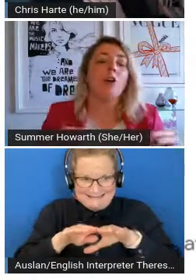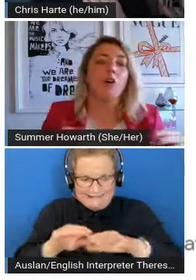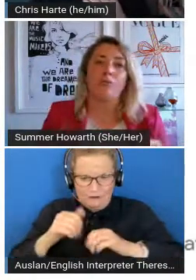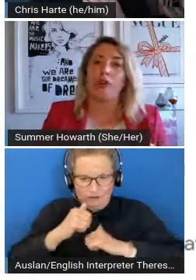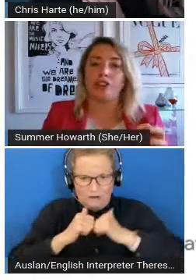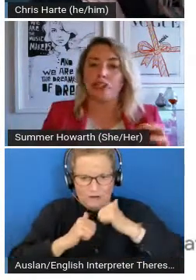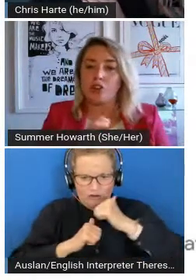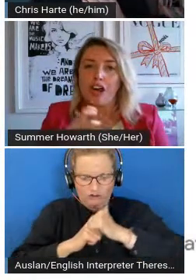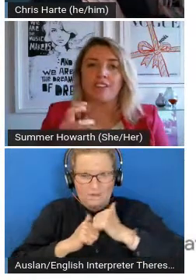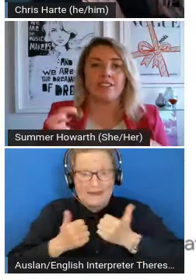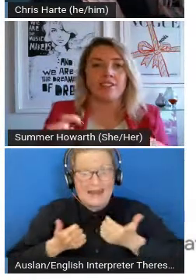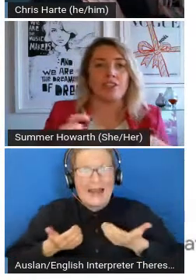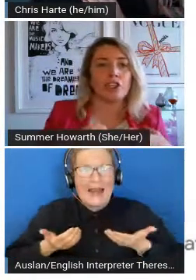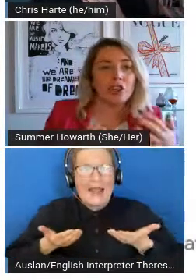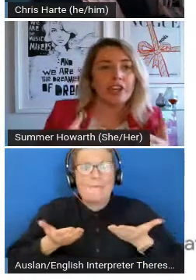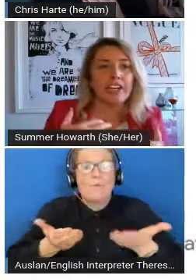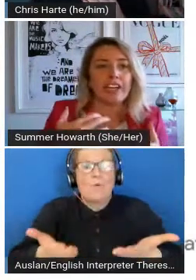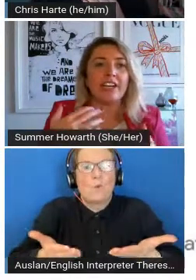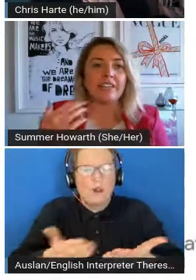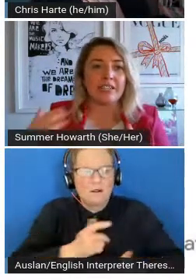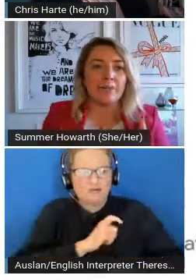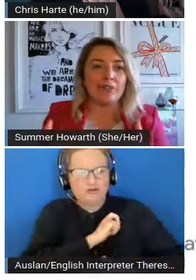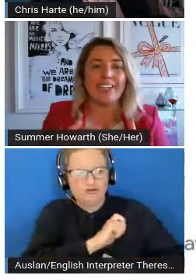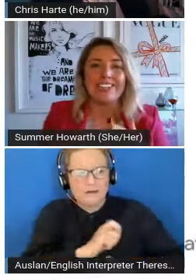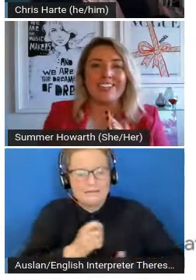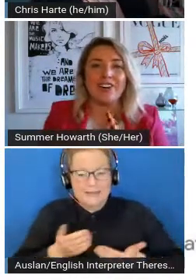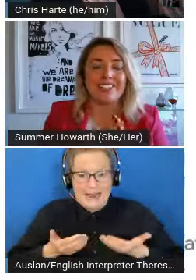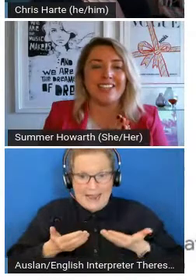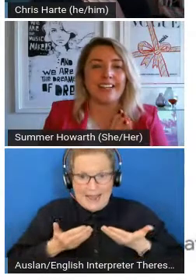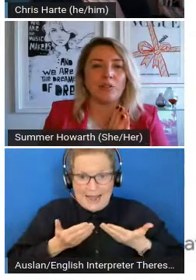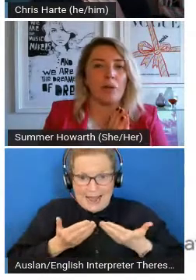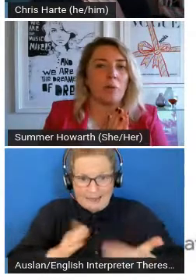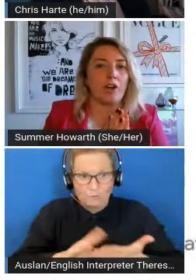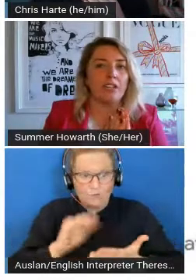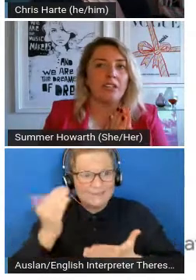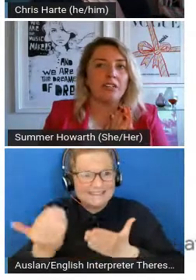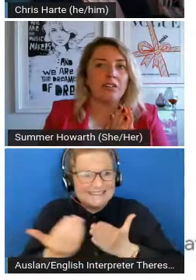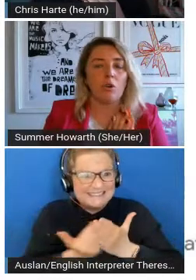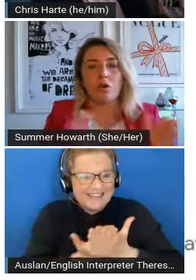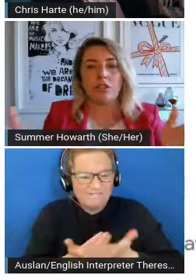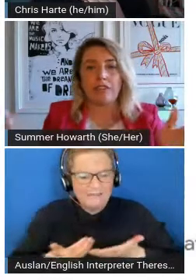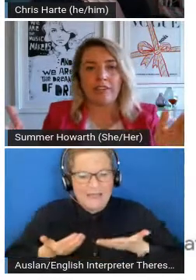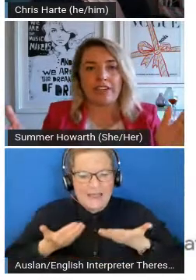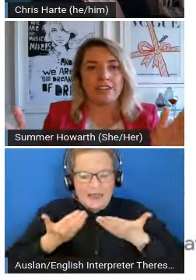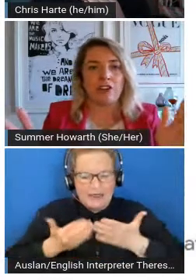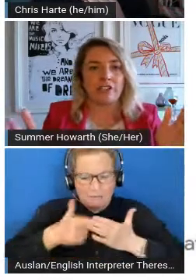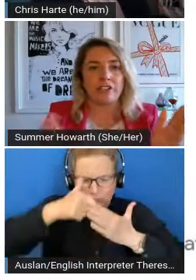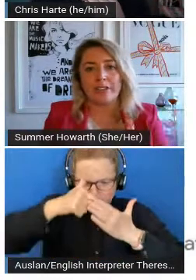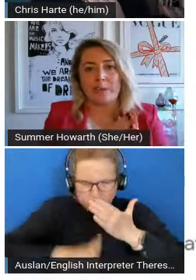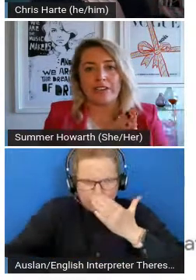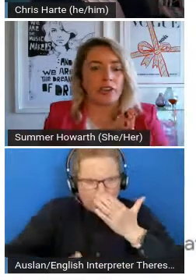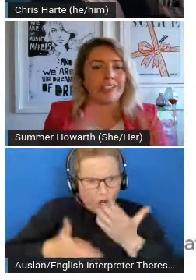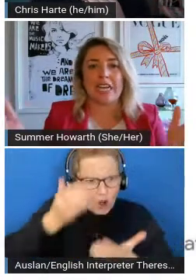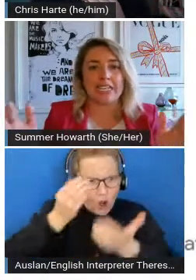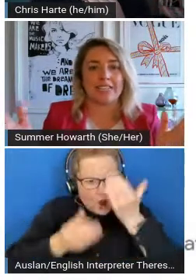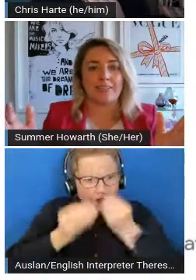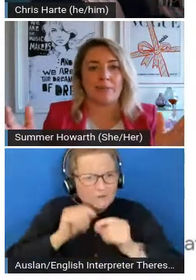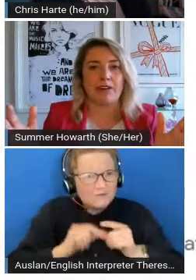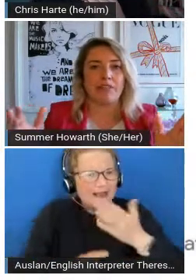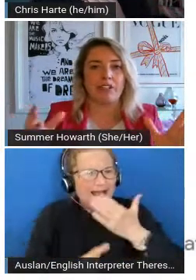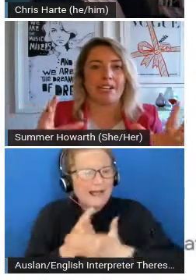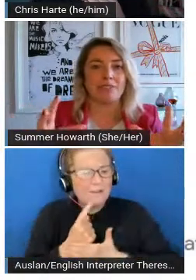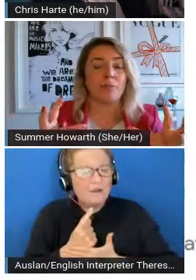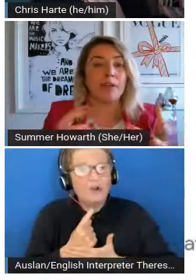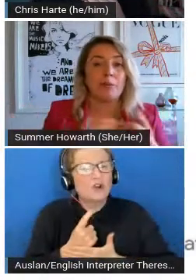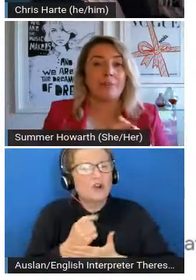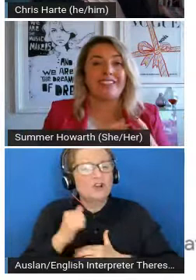enabler for the trust and the security and the deeper learning. It's not saying that we want all of these structures to be, exactly the same in